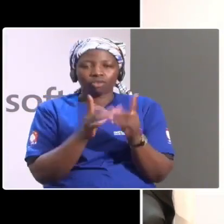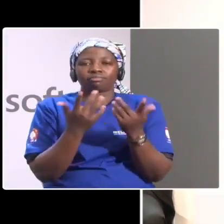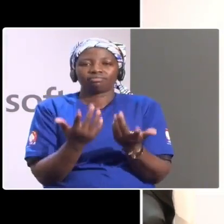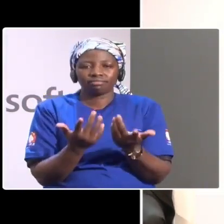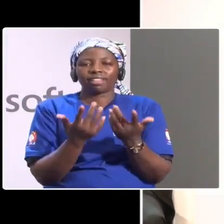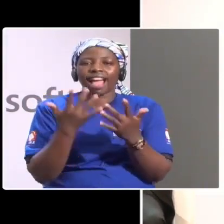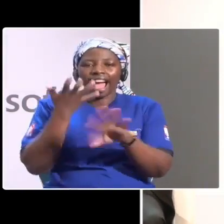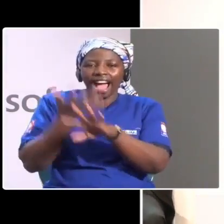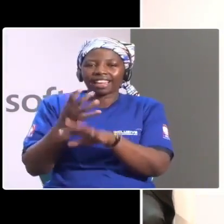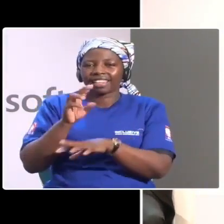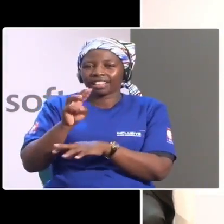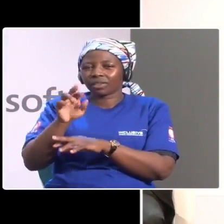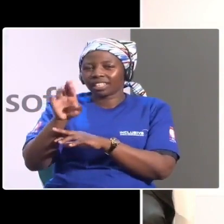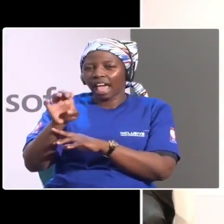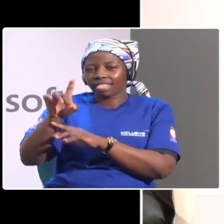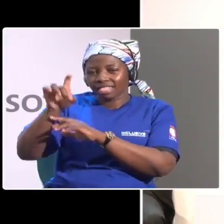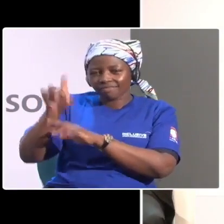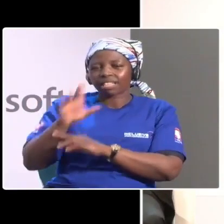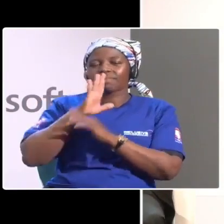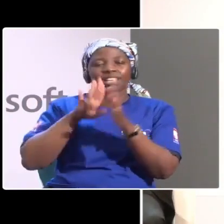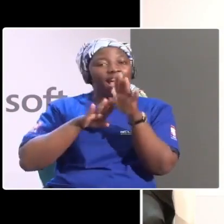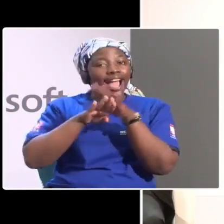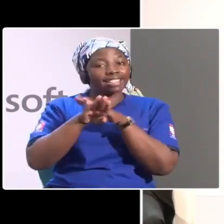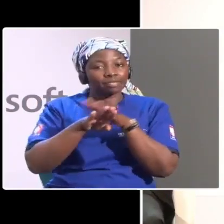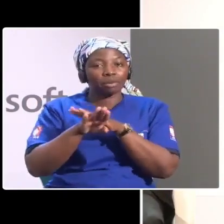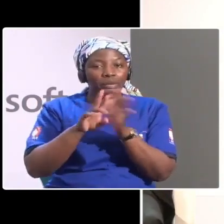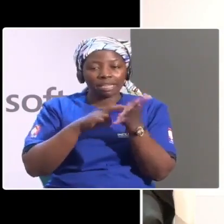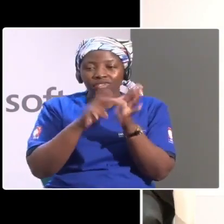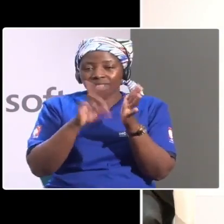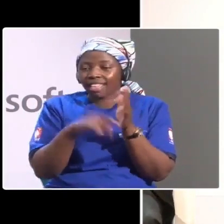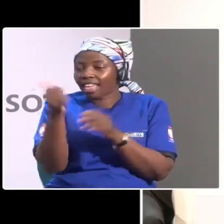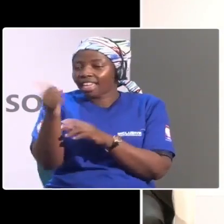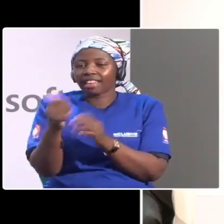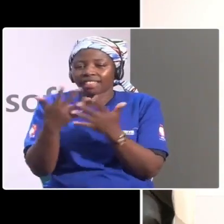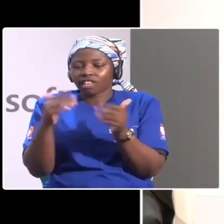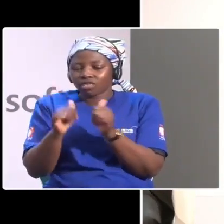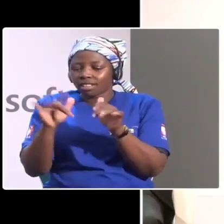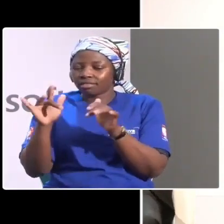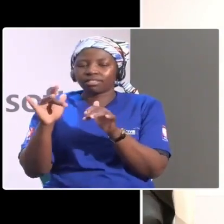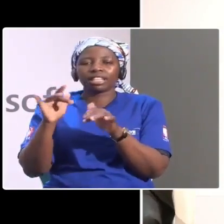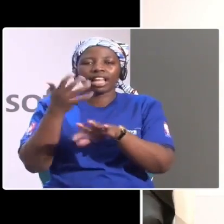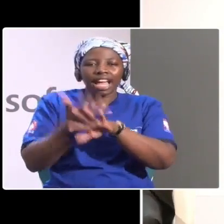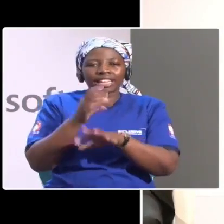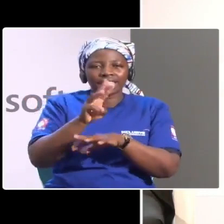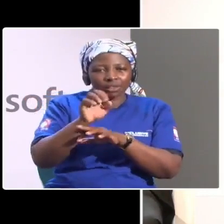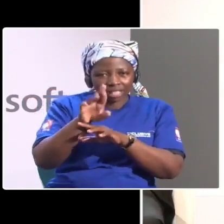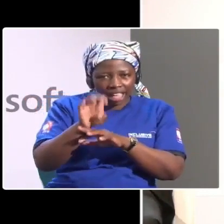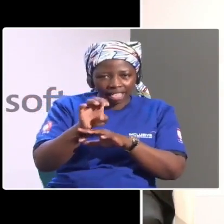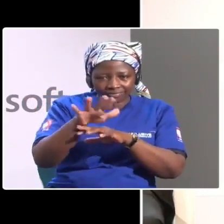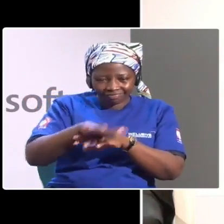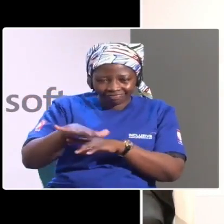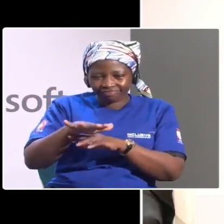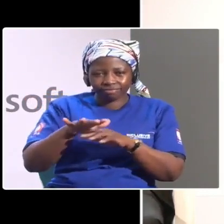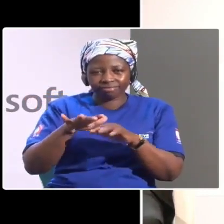of the hardware must be accessible, so that any feature that is on that hardware, somebody who is with